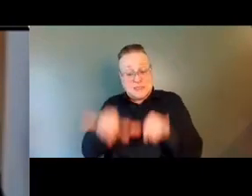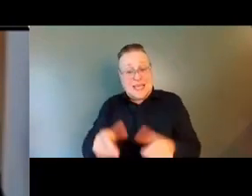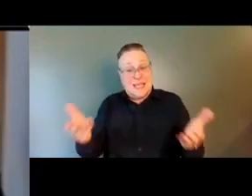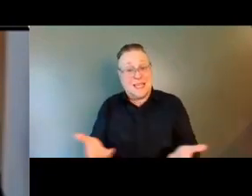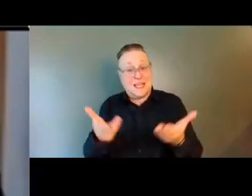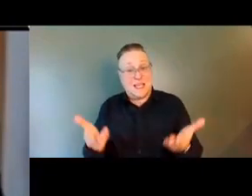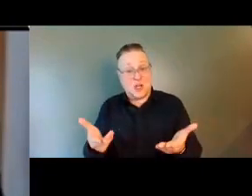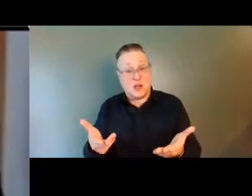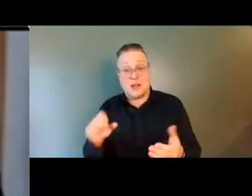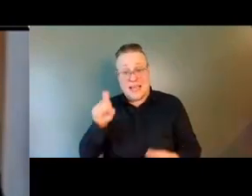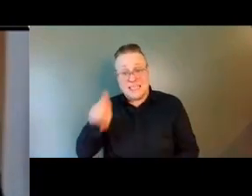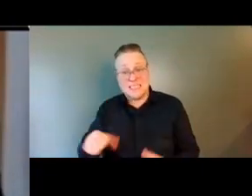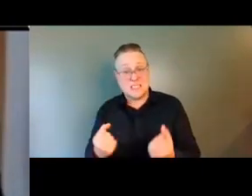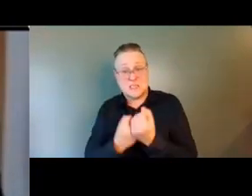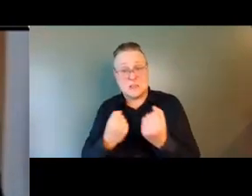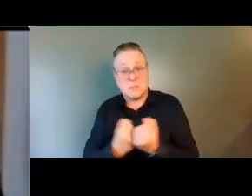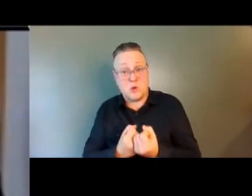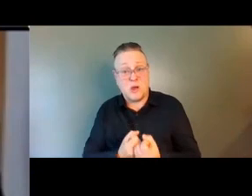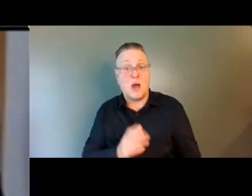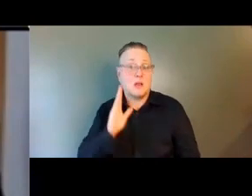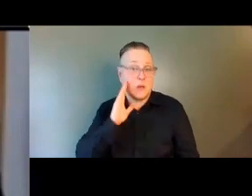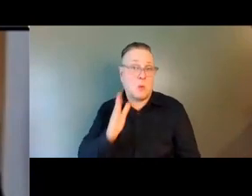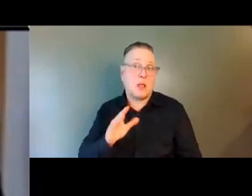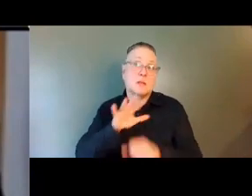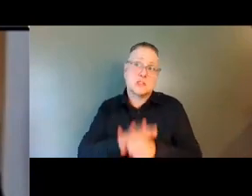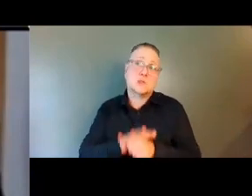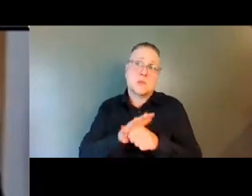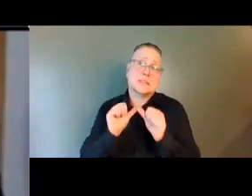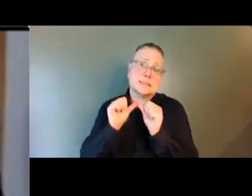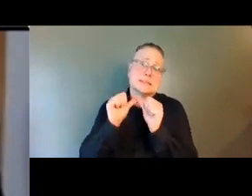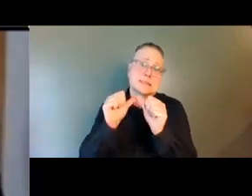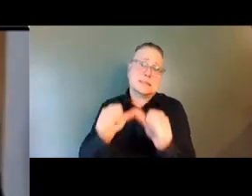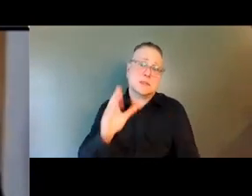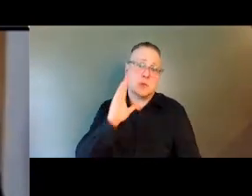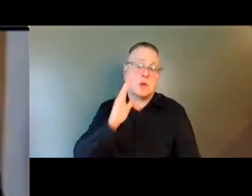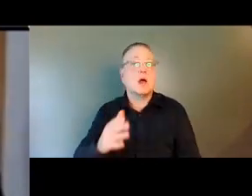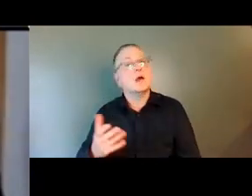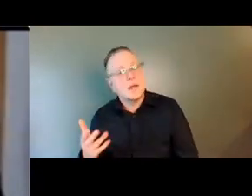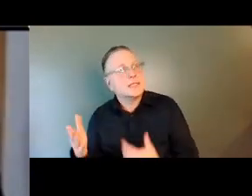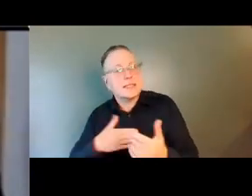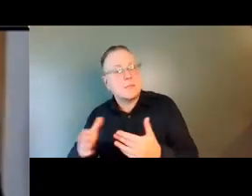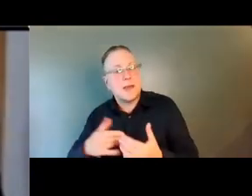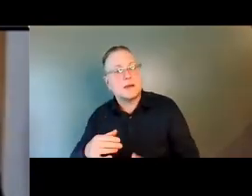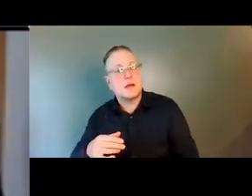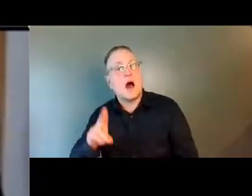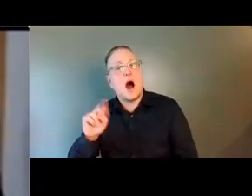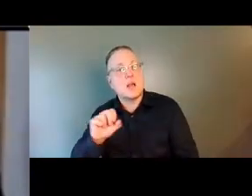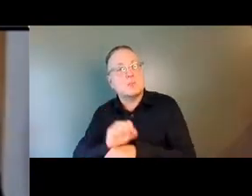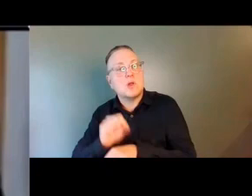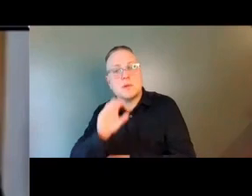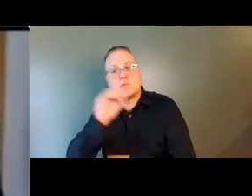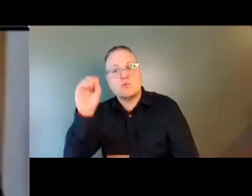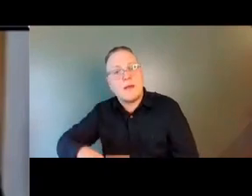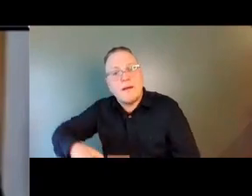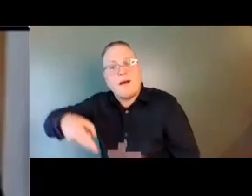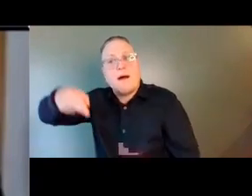So I can't imagine that's going away anytime soon. Even though we have a high unemployment rate, it doesn't seem like it's helping